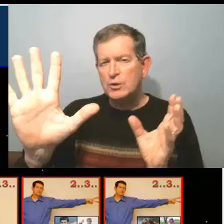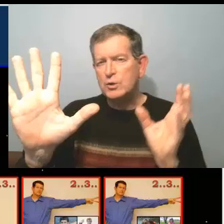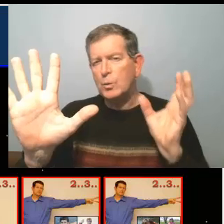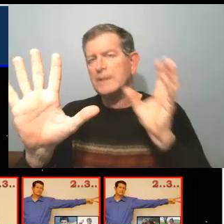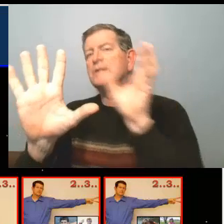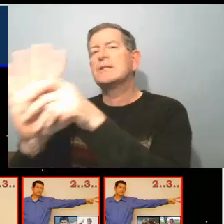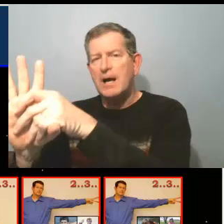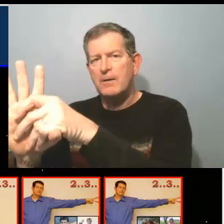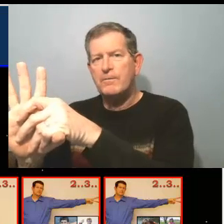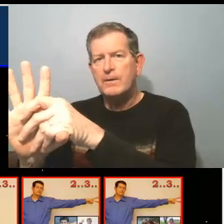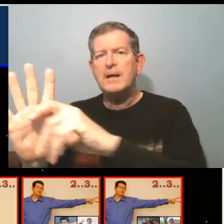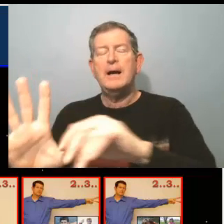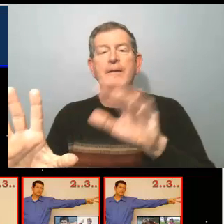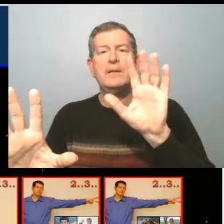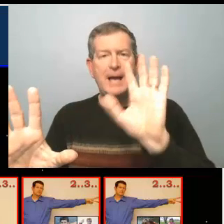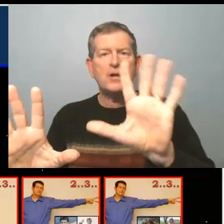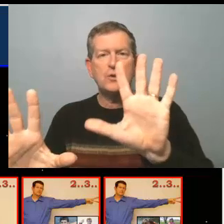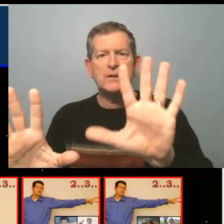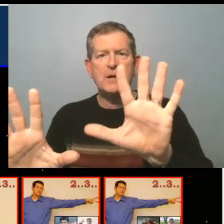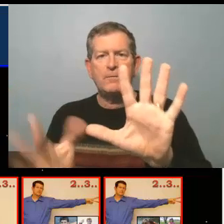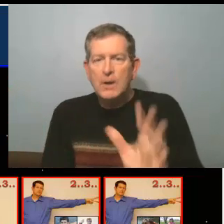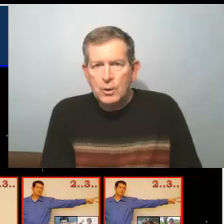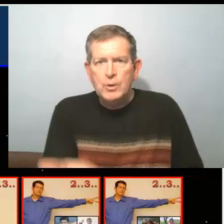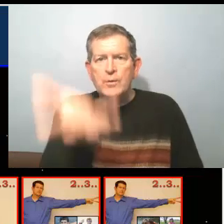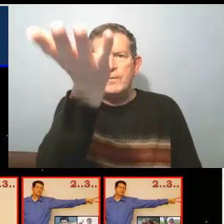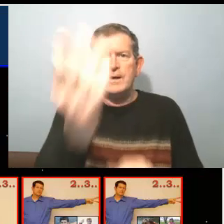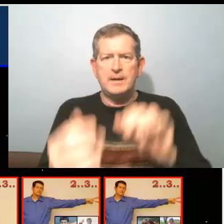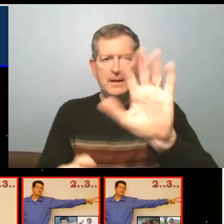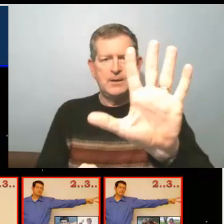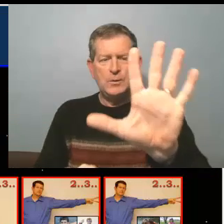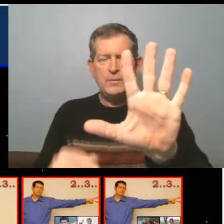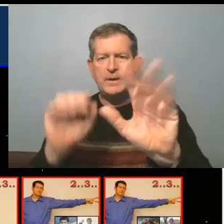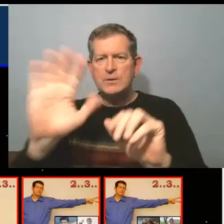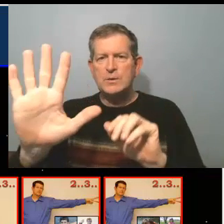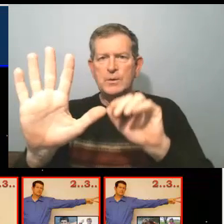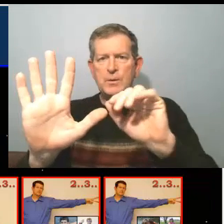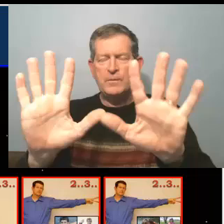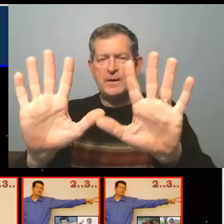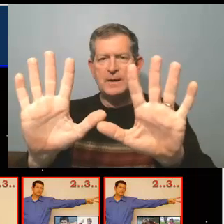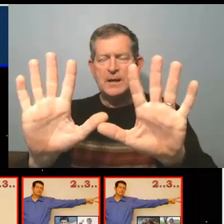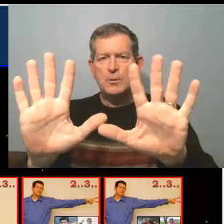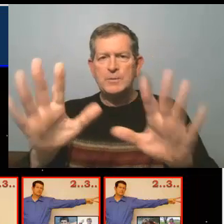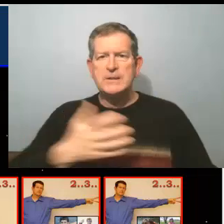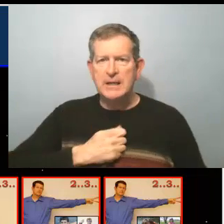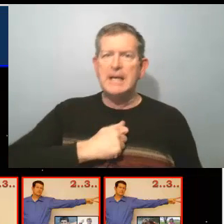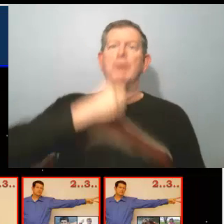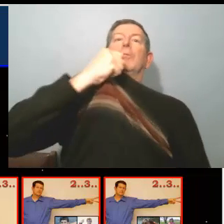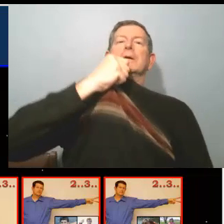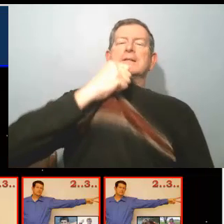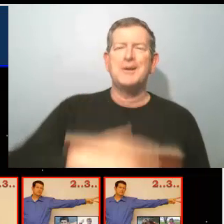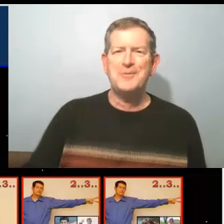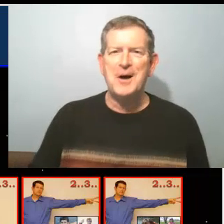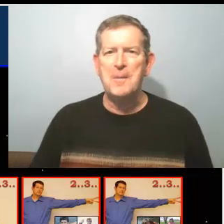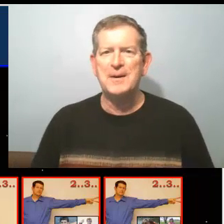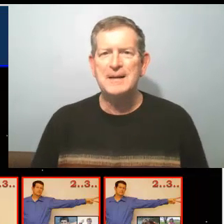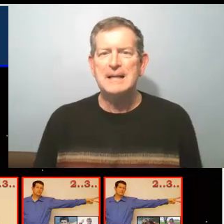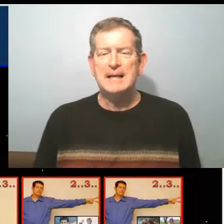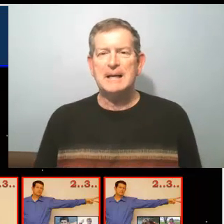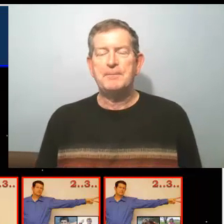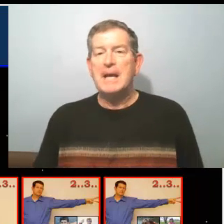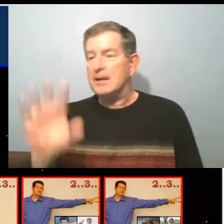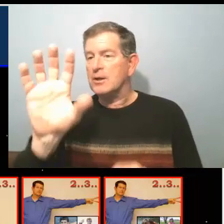doing an action to oneself, and then the action itself, lever, lever, se lever, which means to get oneself